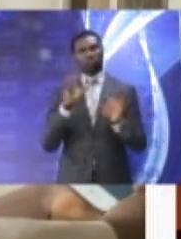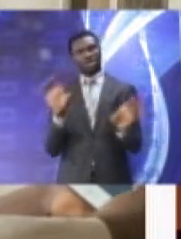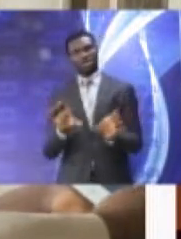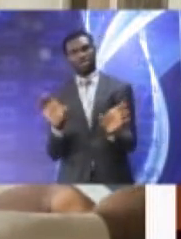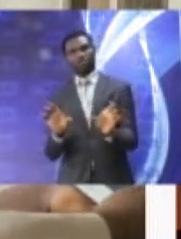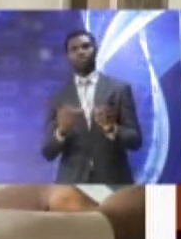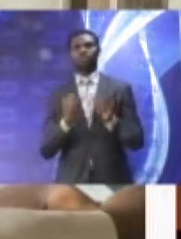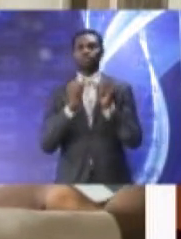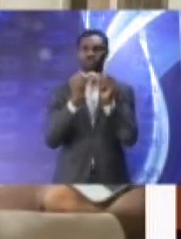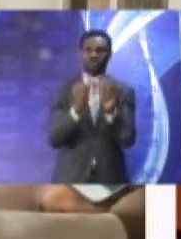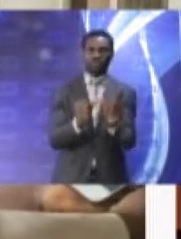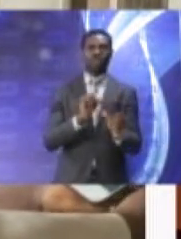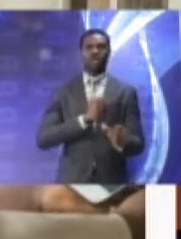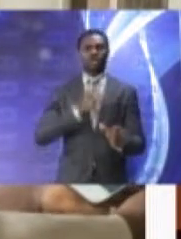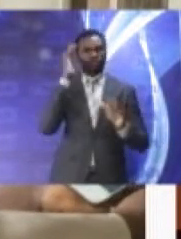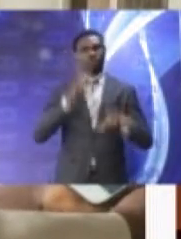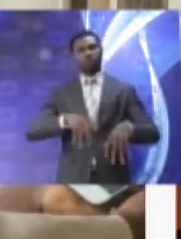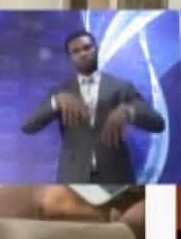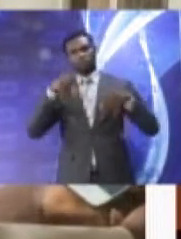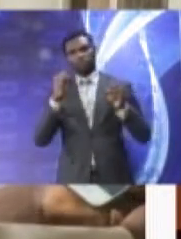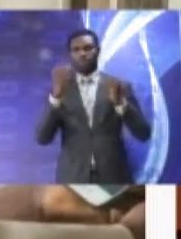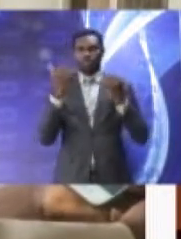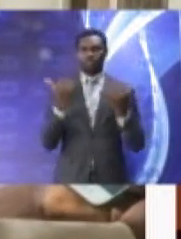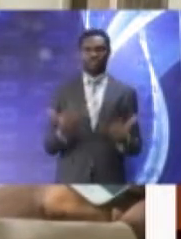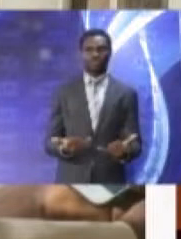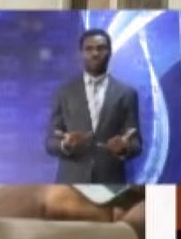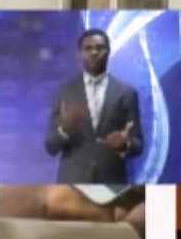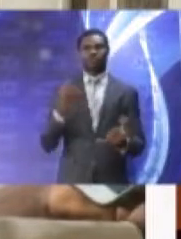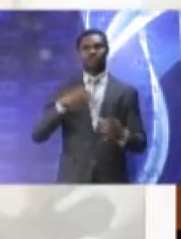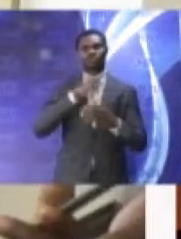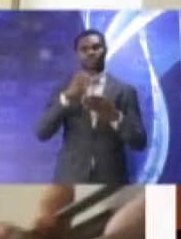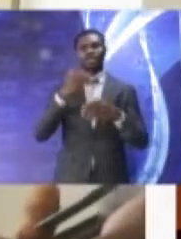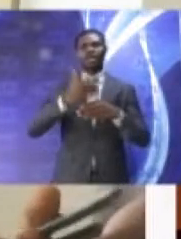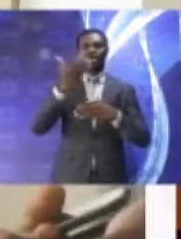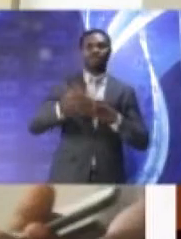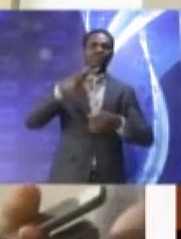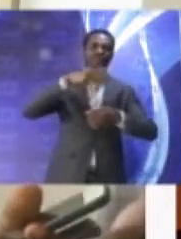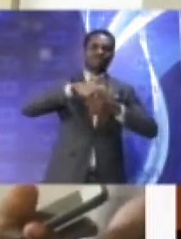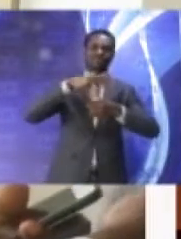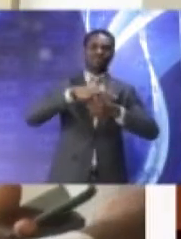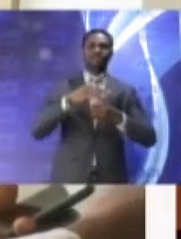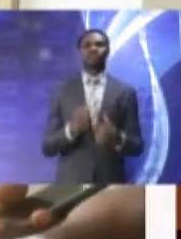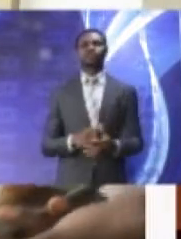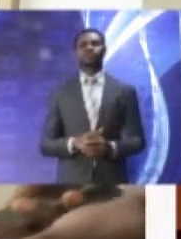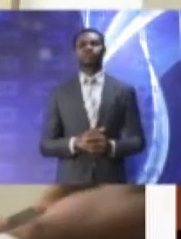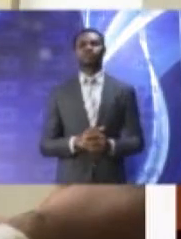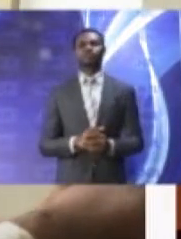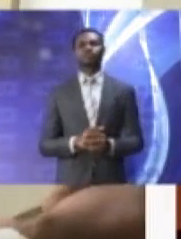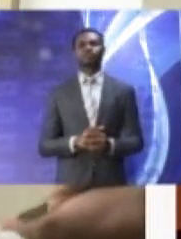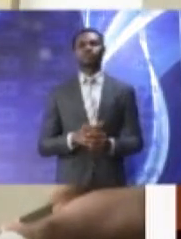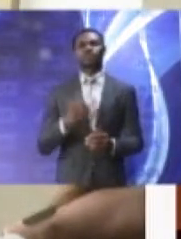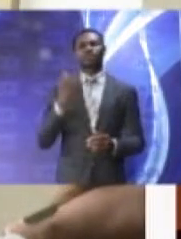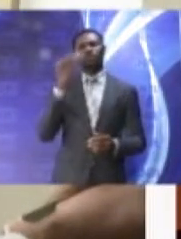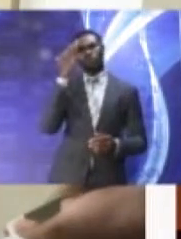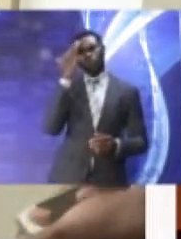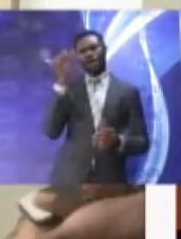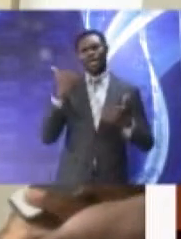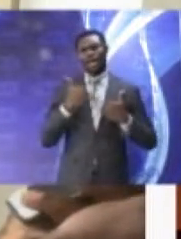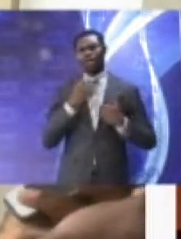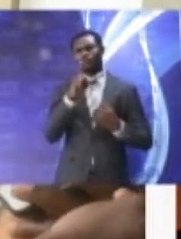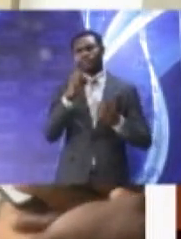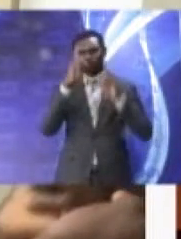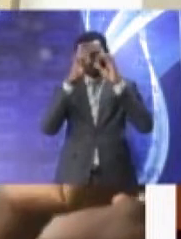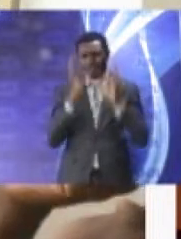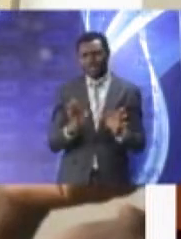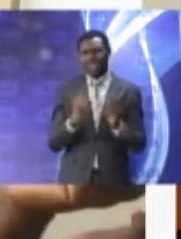be contesting the gubernatorial elections on. Nigerians may like to know, why have you decided to come to the State House to make this your